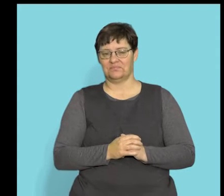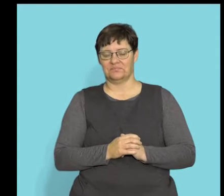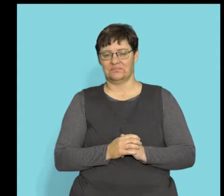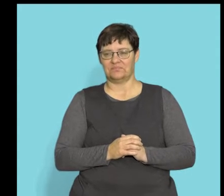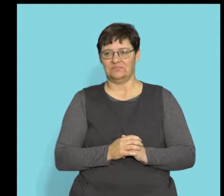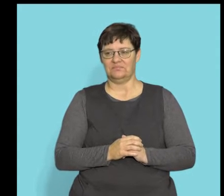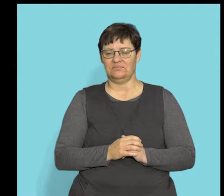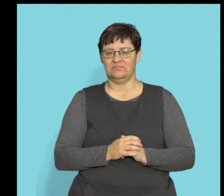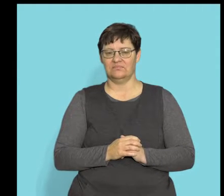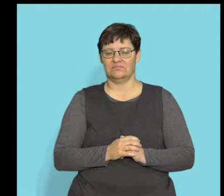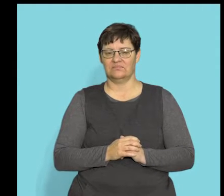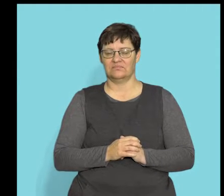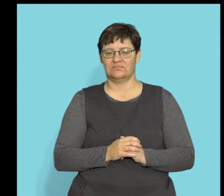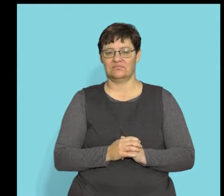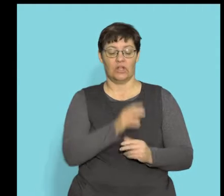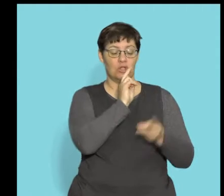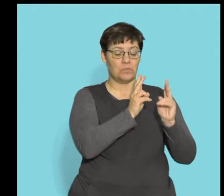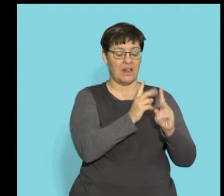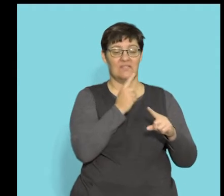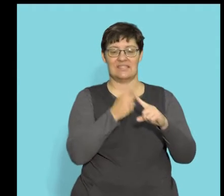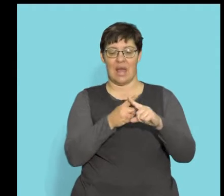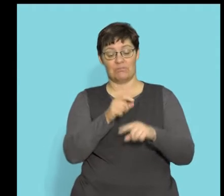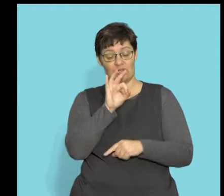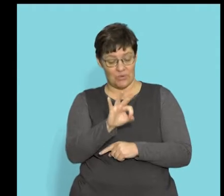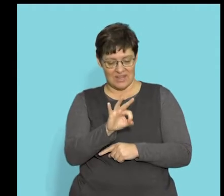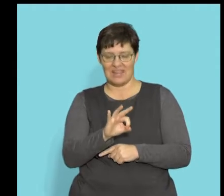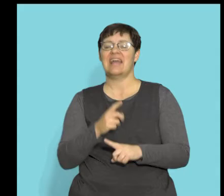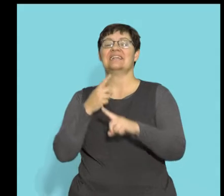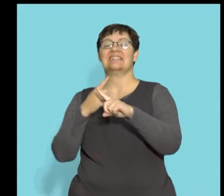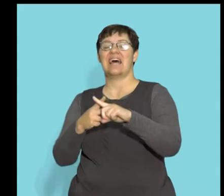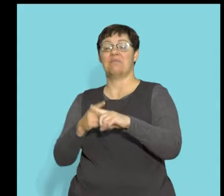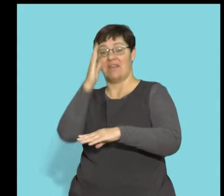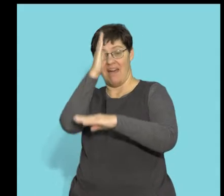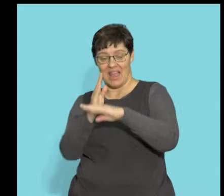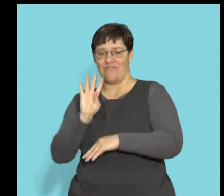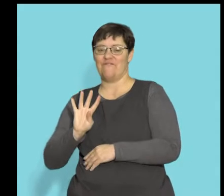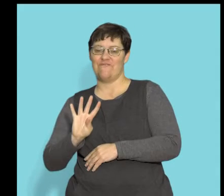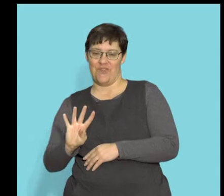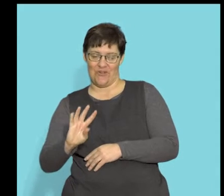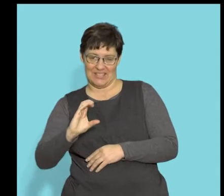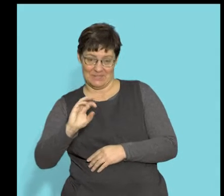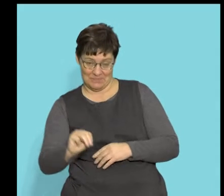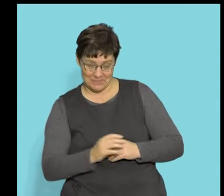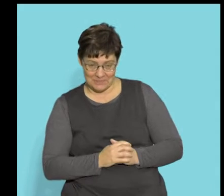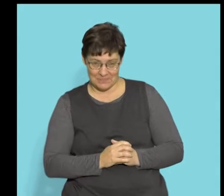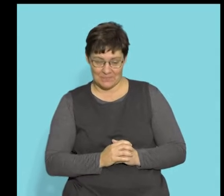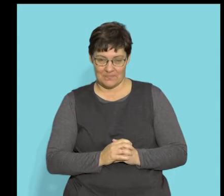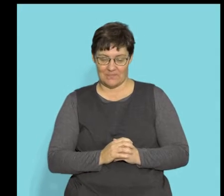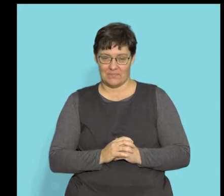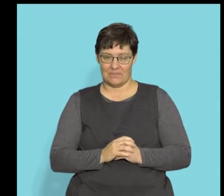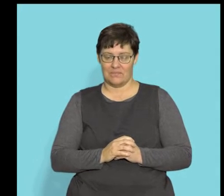height of the rectangular prism. So I'm going to have 12 times 3 Then I'm going to multiply it by 4.